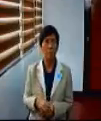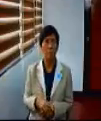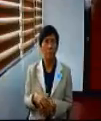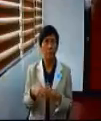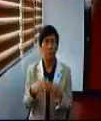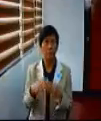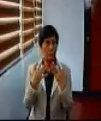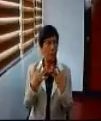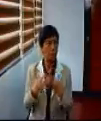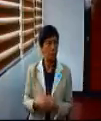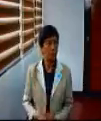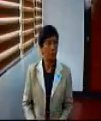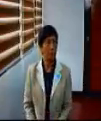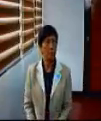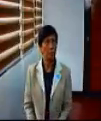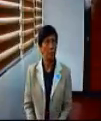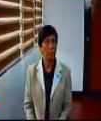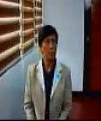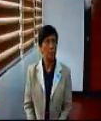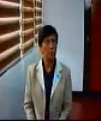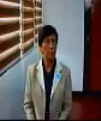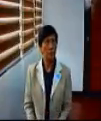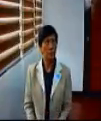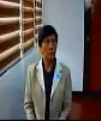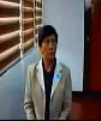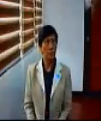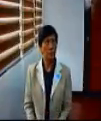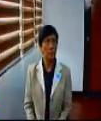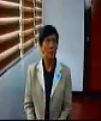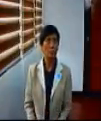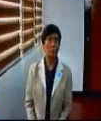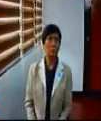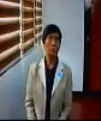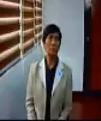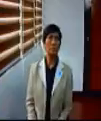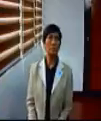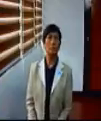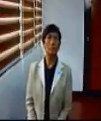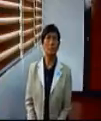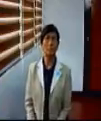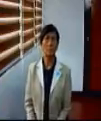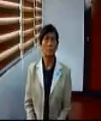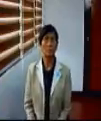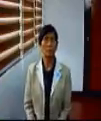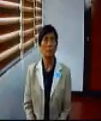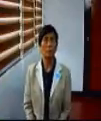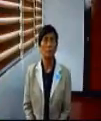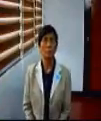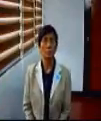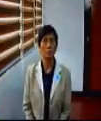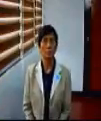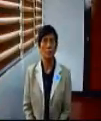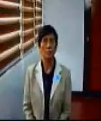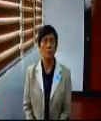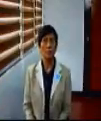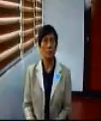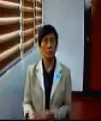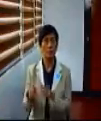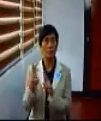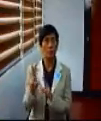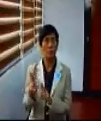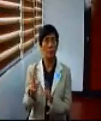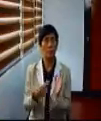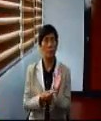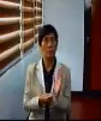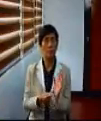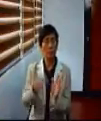Okay, thank you very much. Counsel, you can now proceed to present your witness. Your Honors, we are presenting